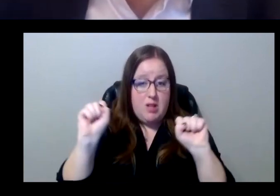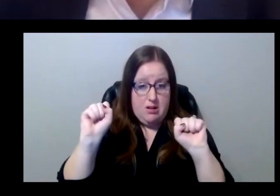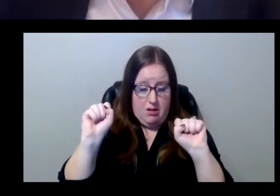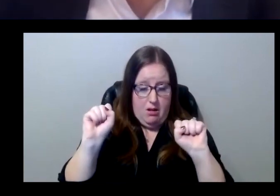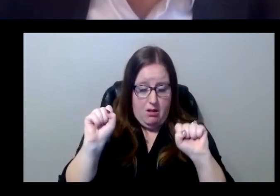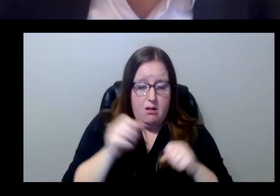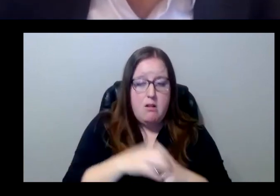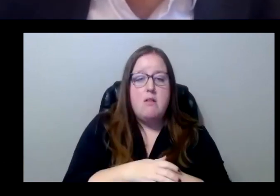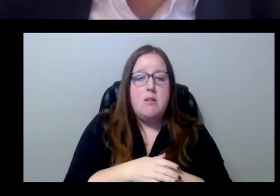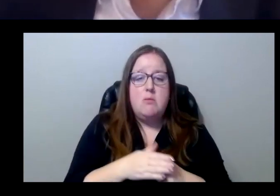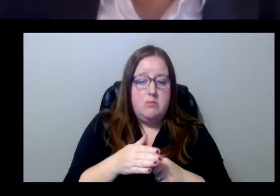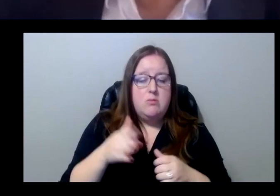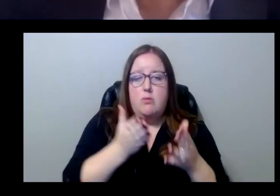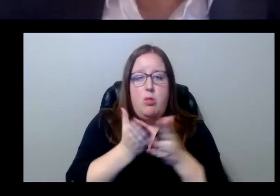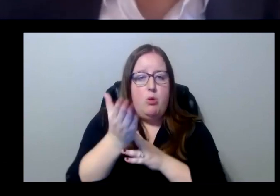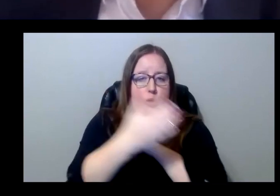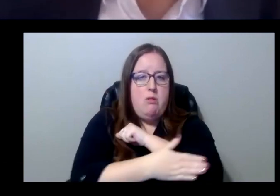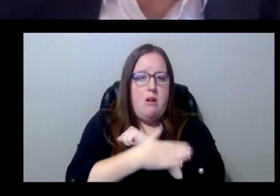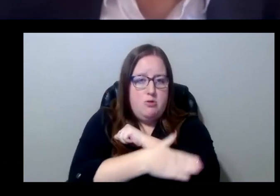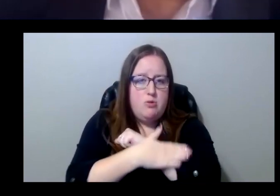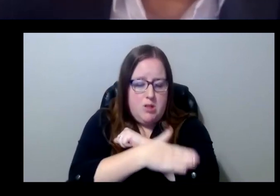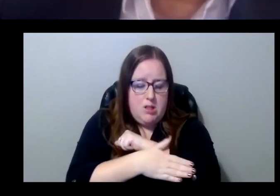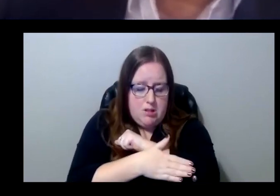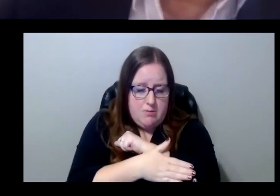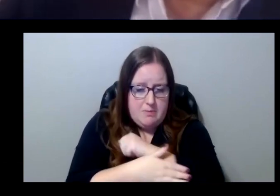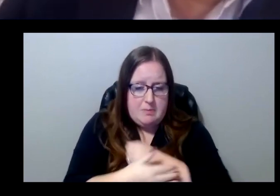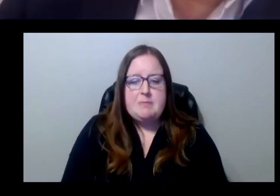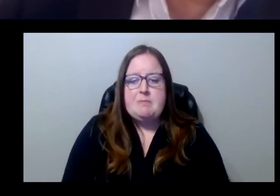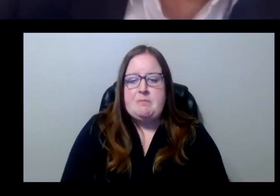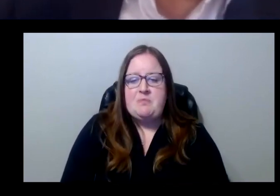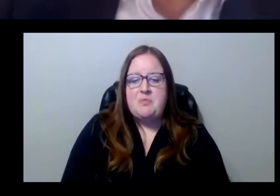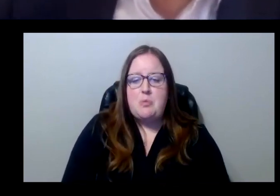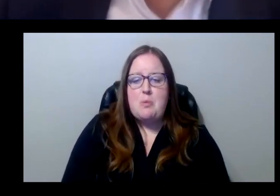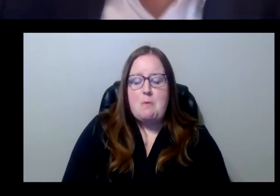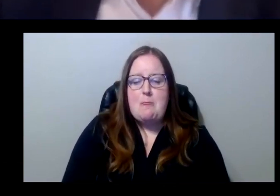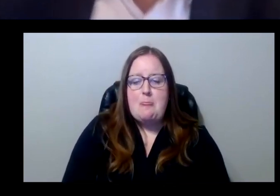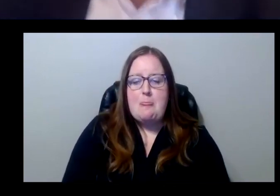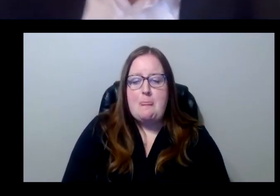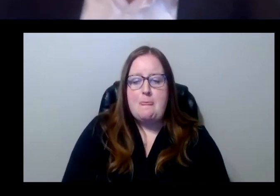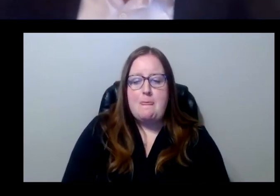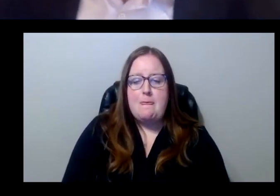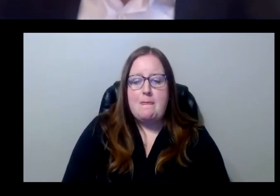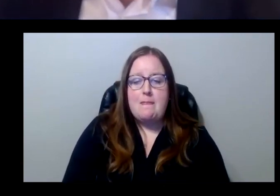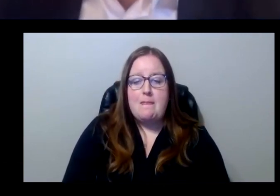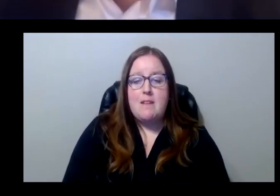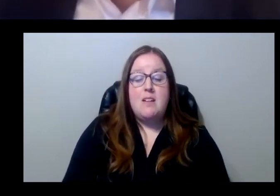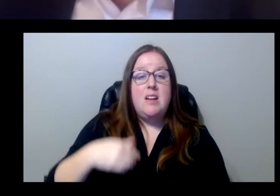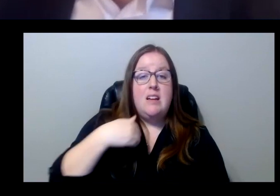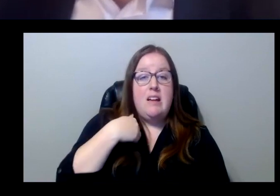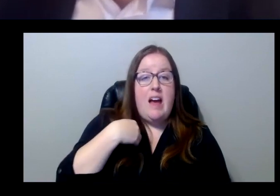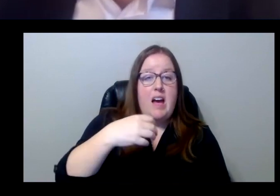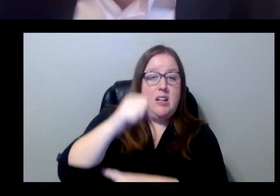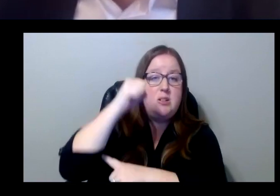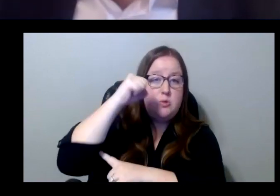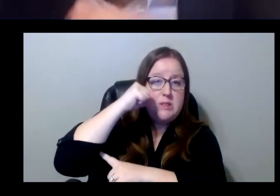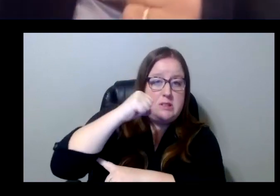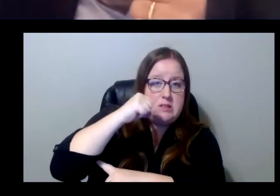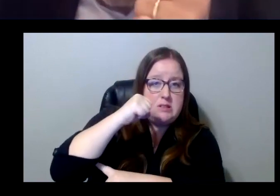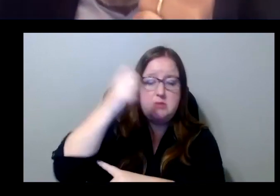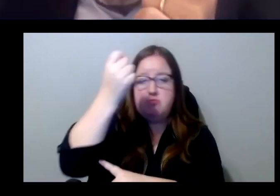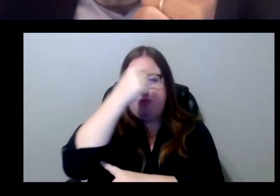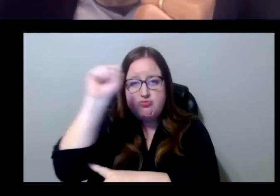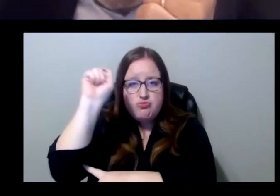events go on there. Karaturm is on the outskirts of the city of Prijedor, which is in the municipality of Prijedor. And Karaturm was